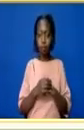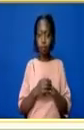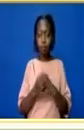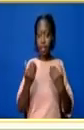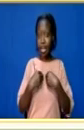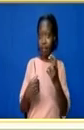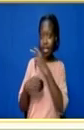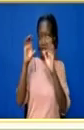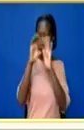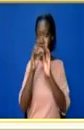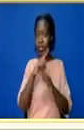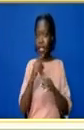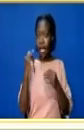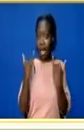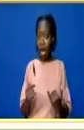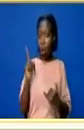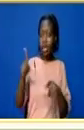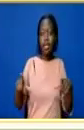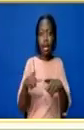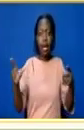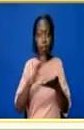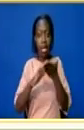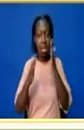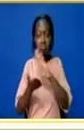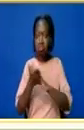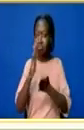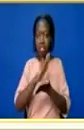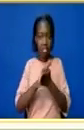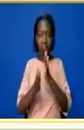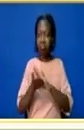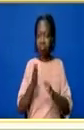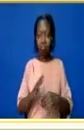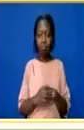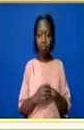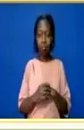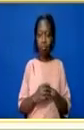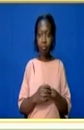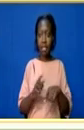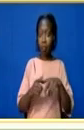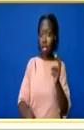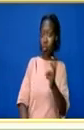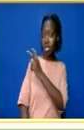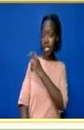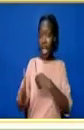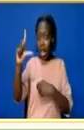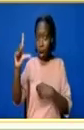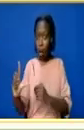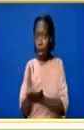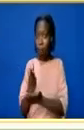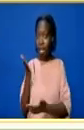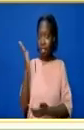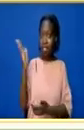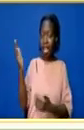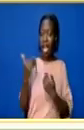This land becomes bare. But the land becomes bare. But you find down here, this is where you're going to have